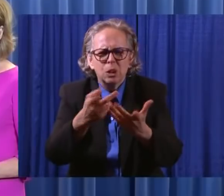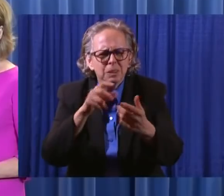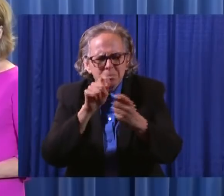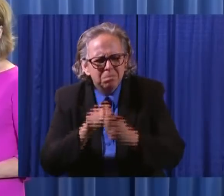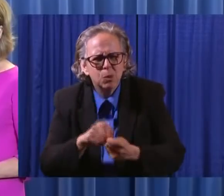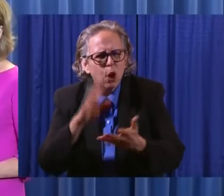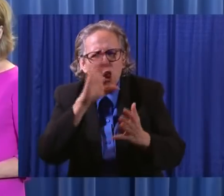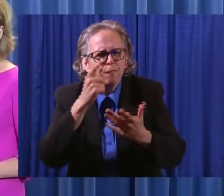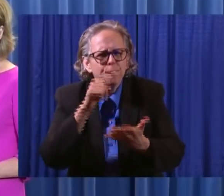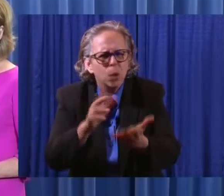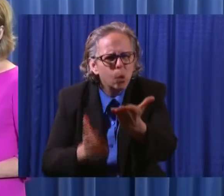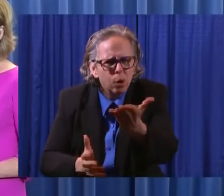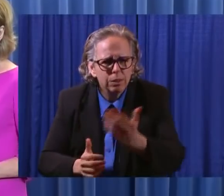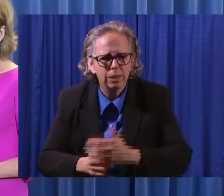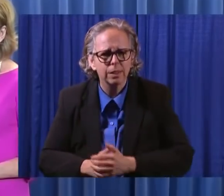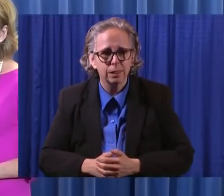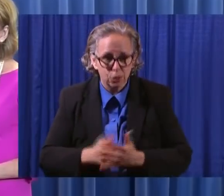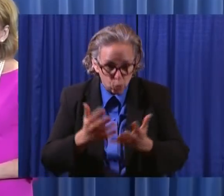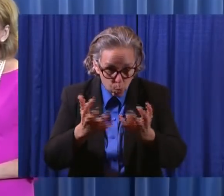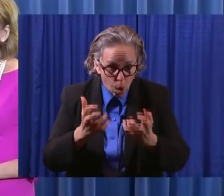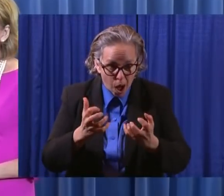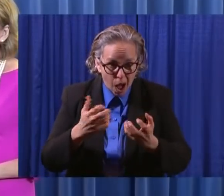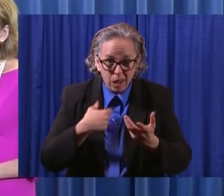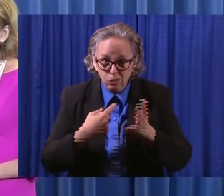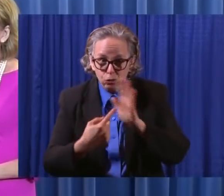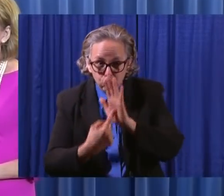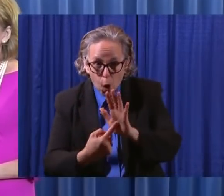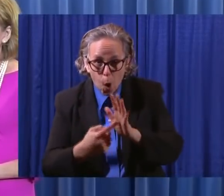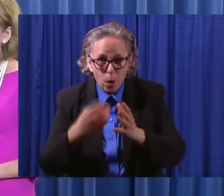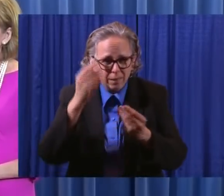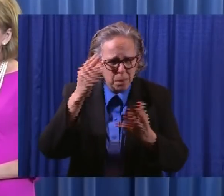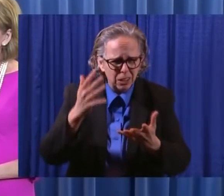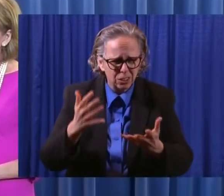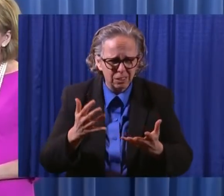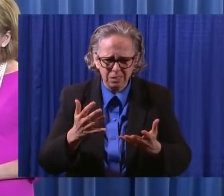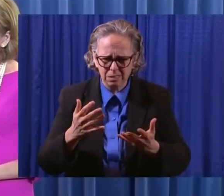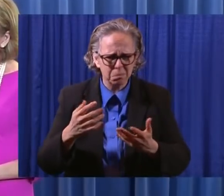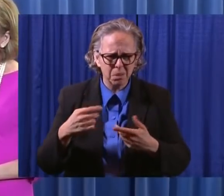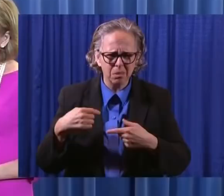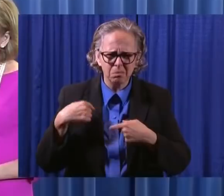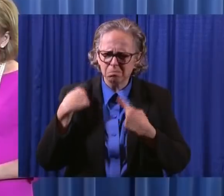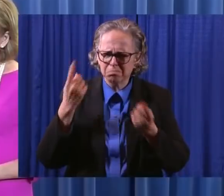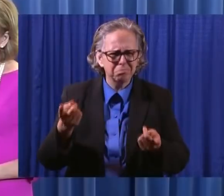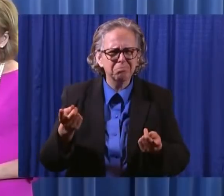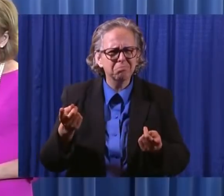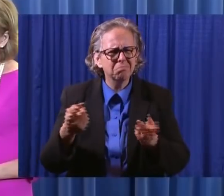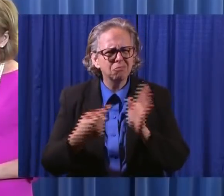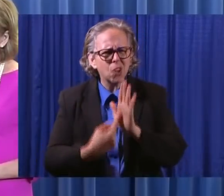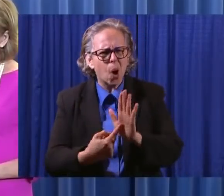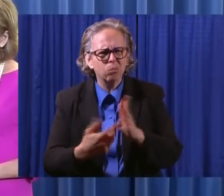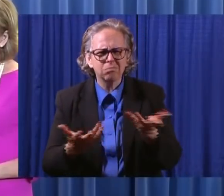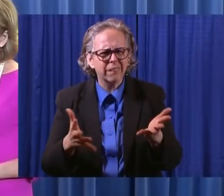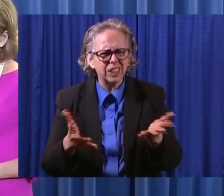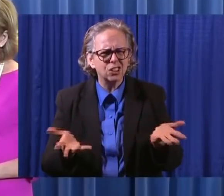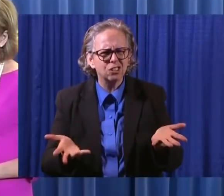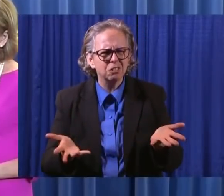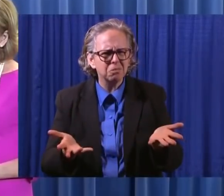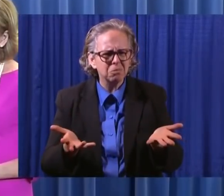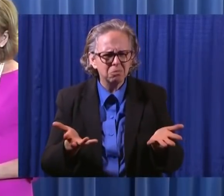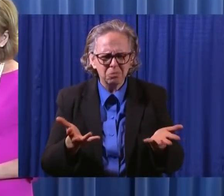is available that we can actually pull out. I mean, I think one thing that we've tried to make